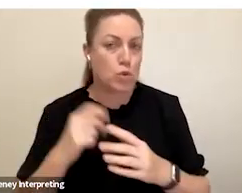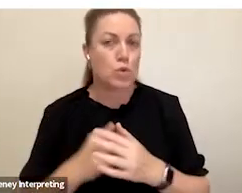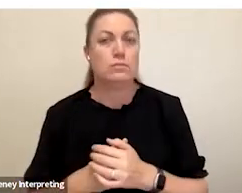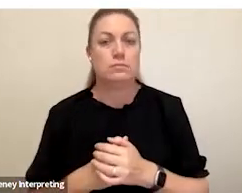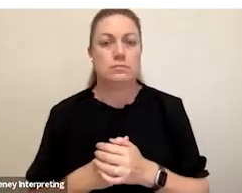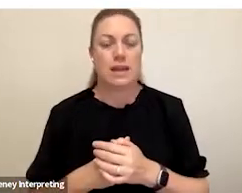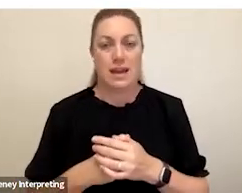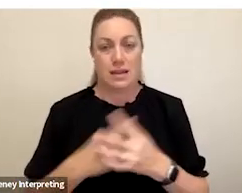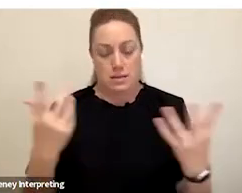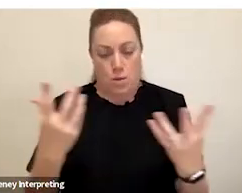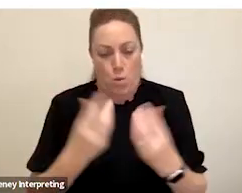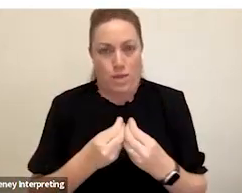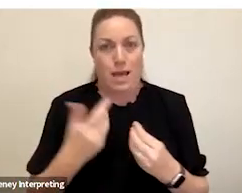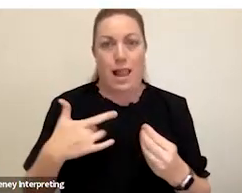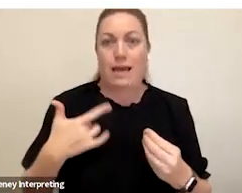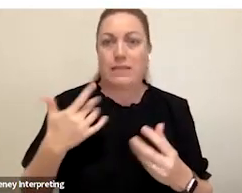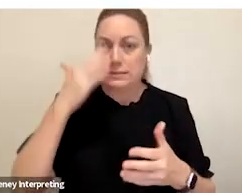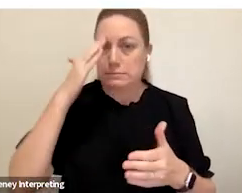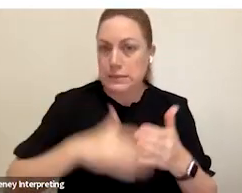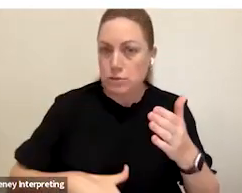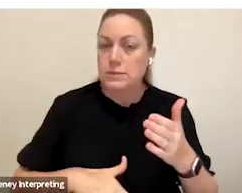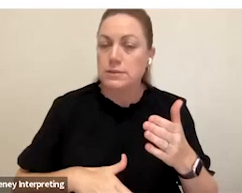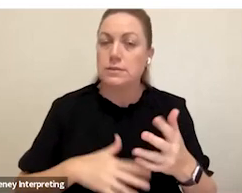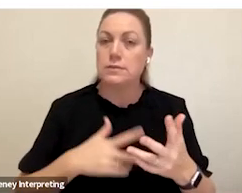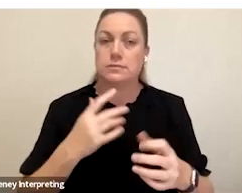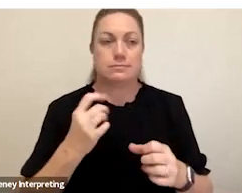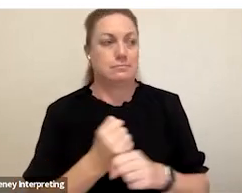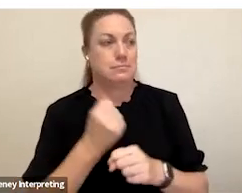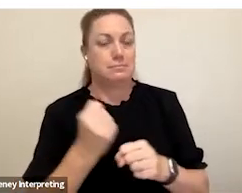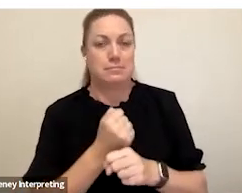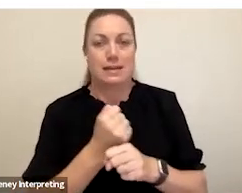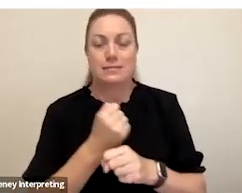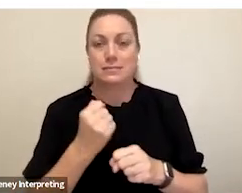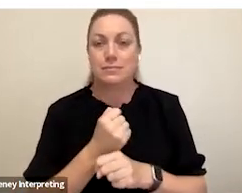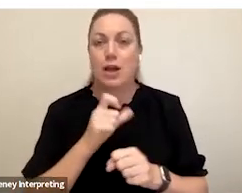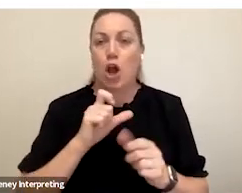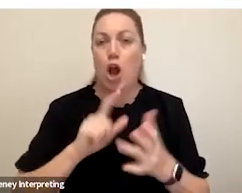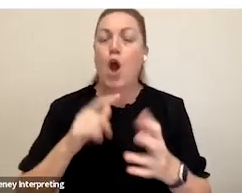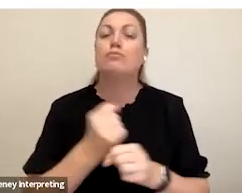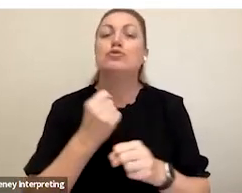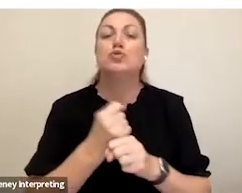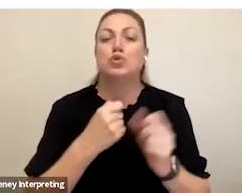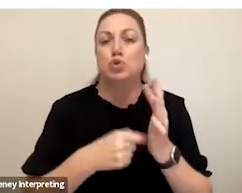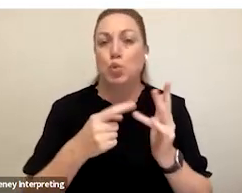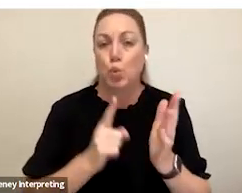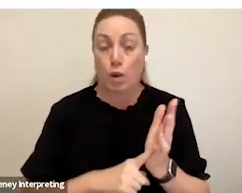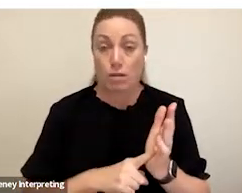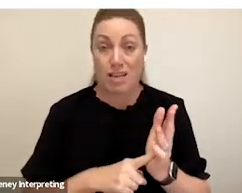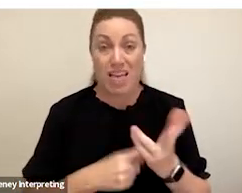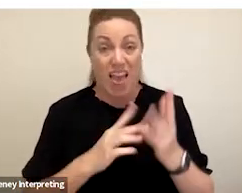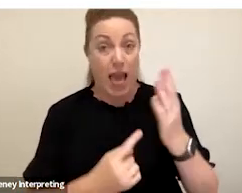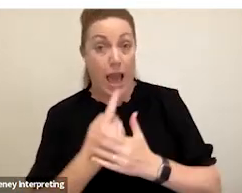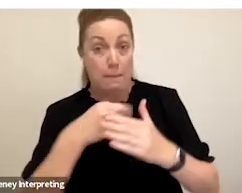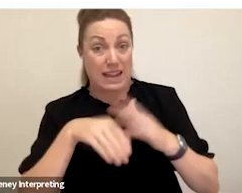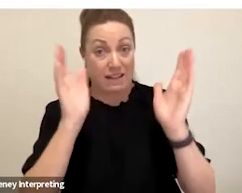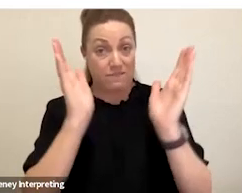that information together with the lived experience in order to co-produce tools. But that doesn't happen in a funnel. It happens